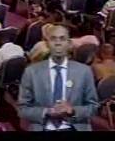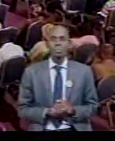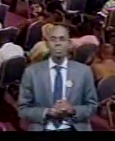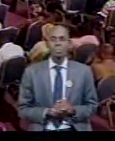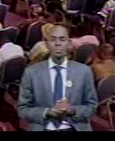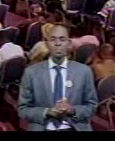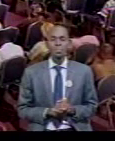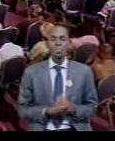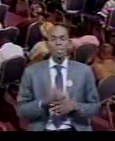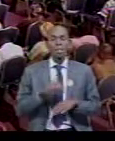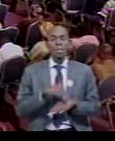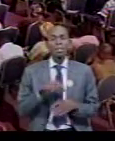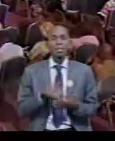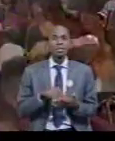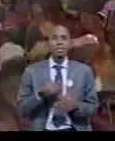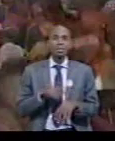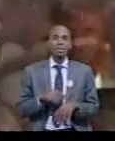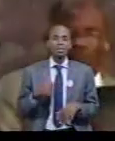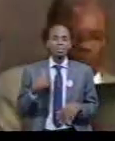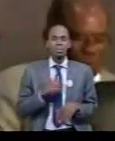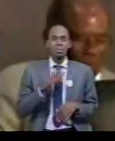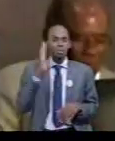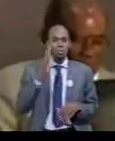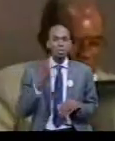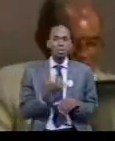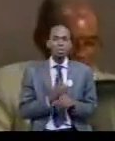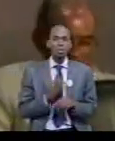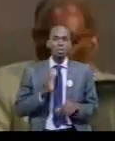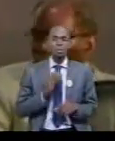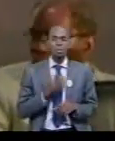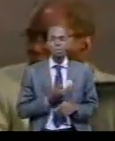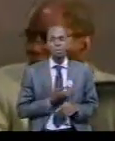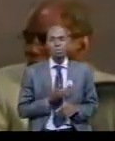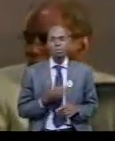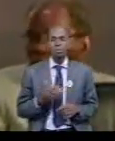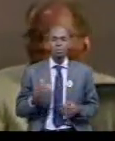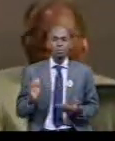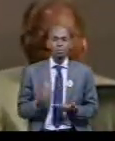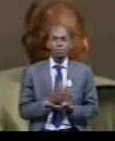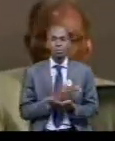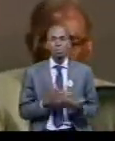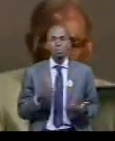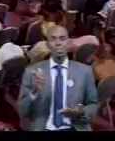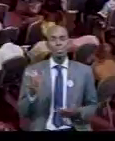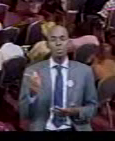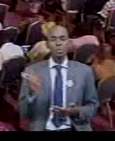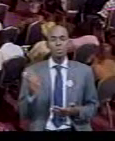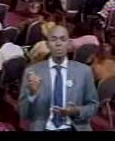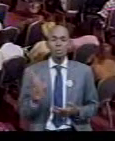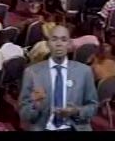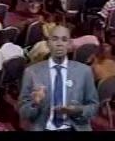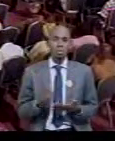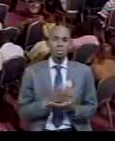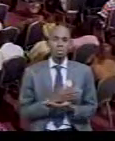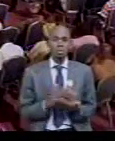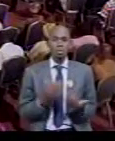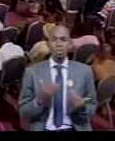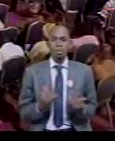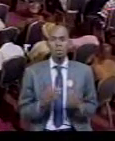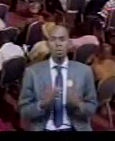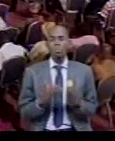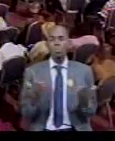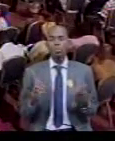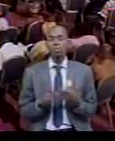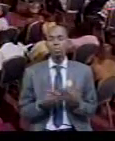At this time, we will take our congregational song. We open to the hymn, "'Tis So